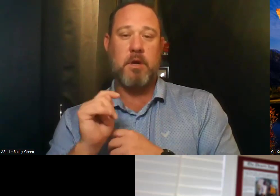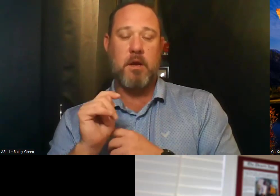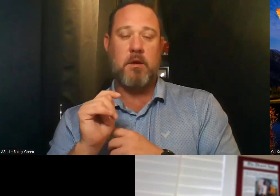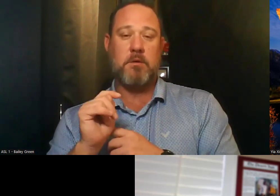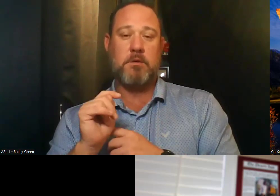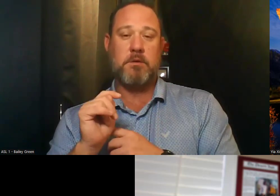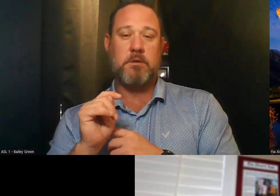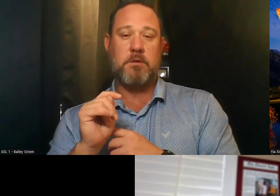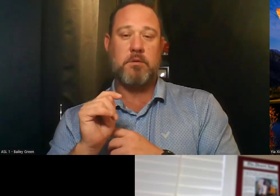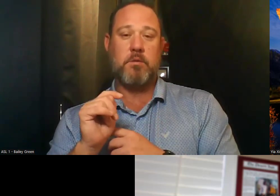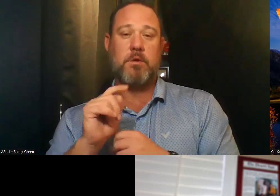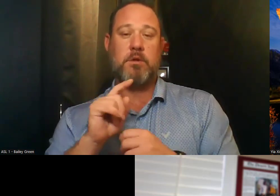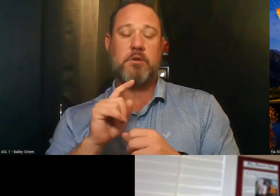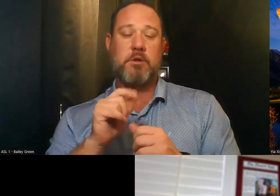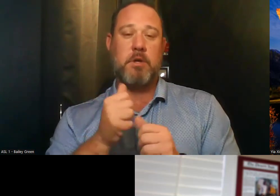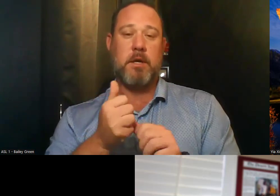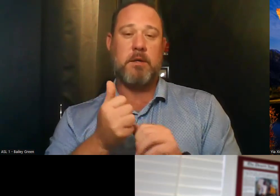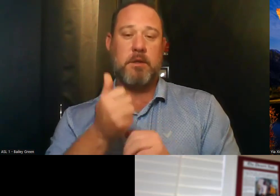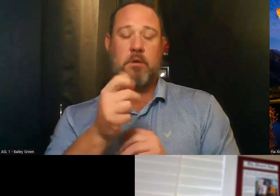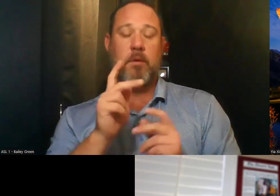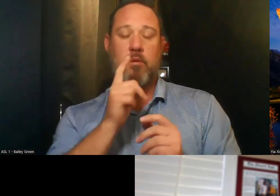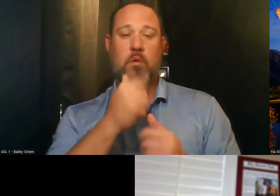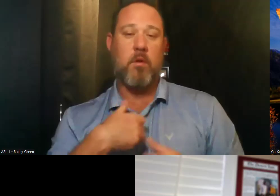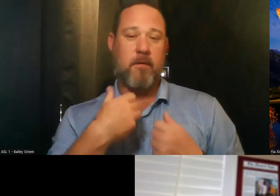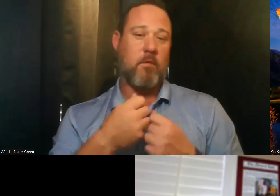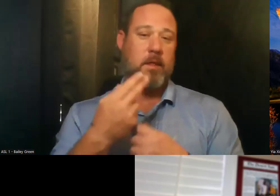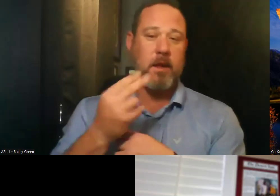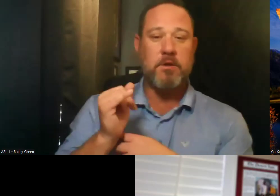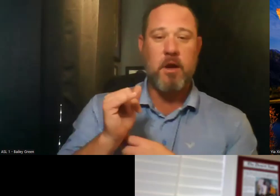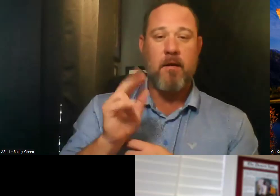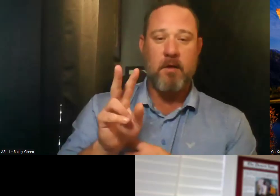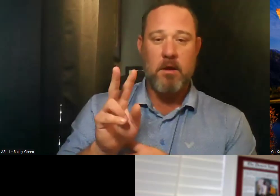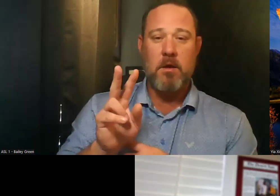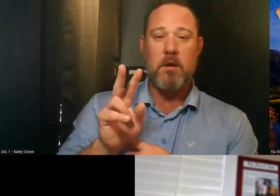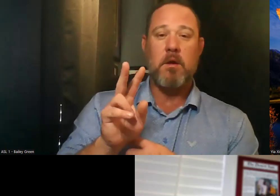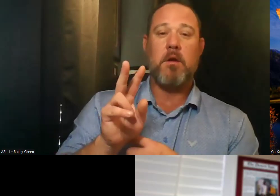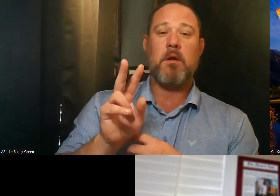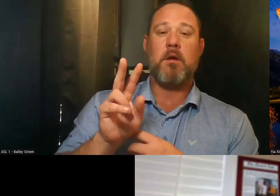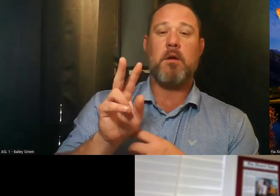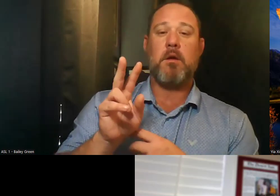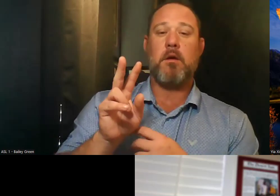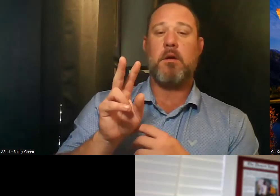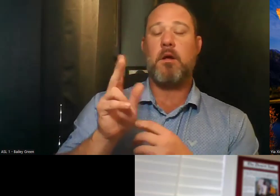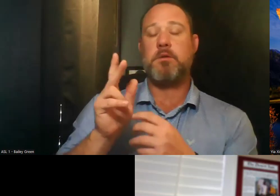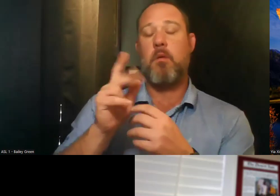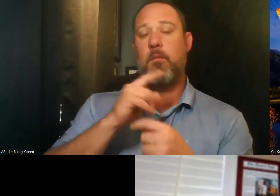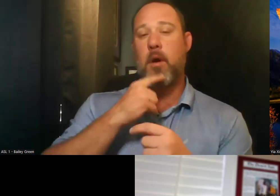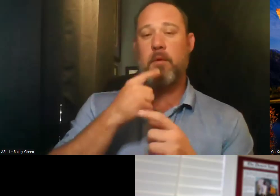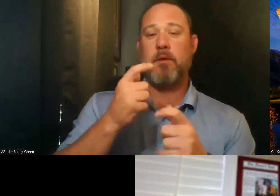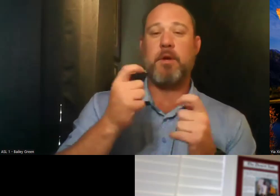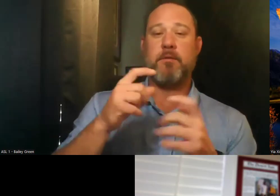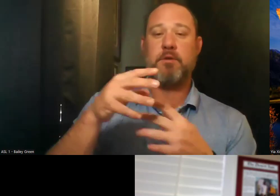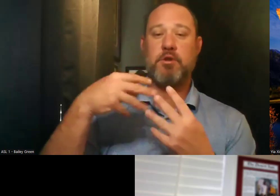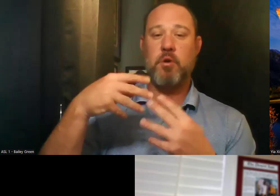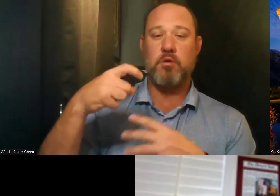which designated people who are living with HIV as a population of greatest social